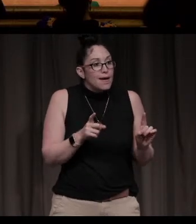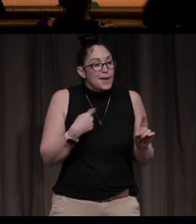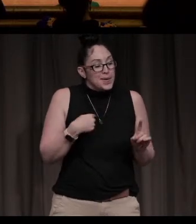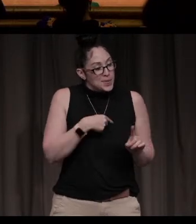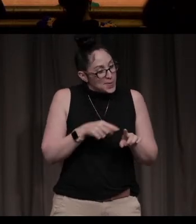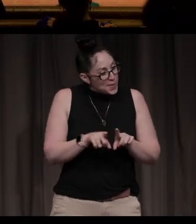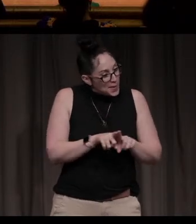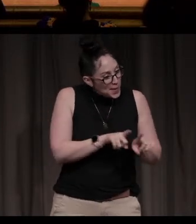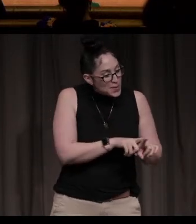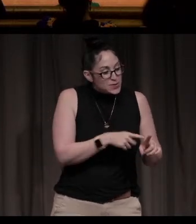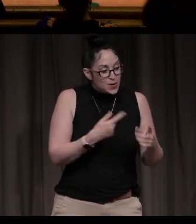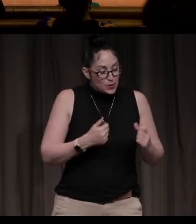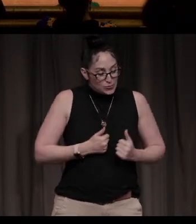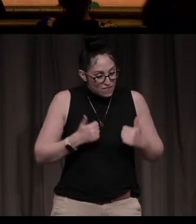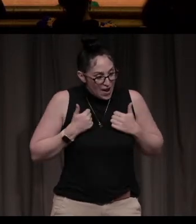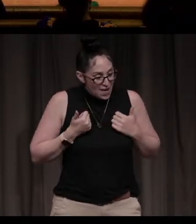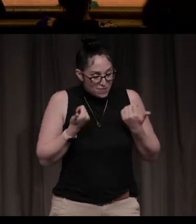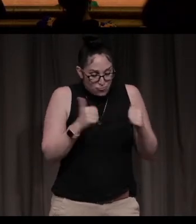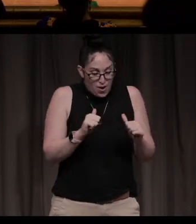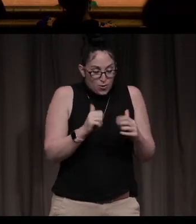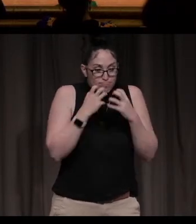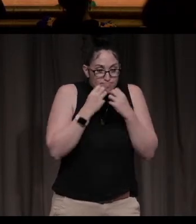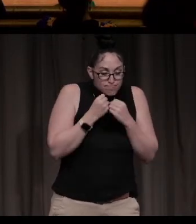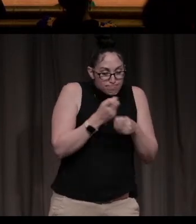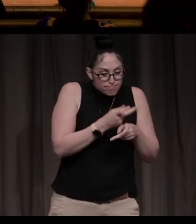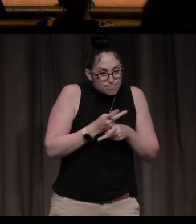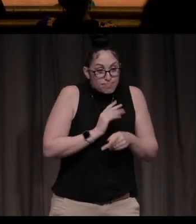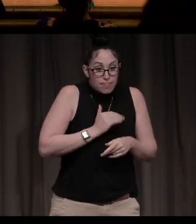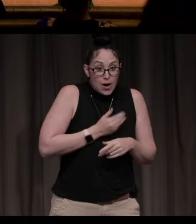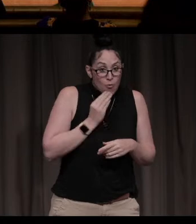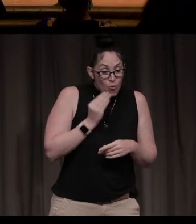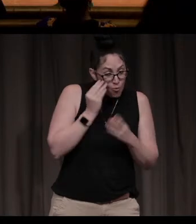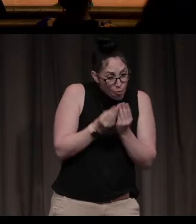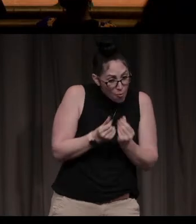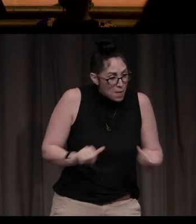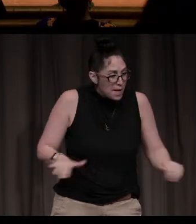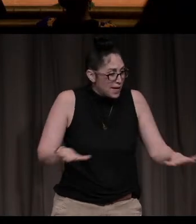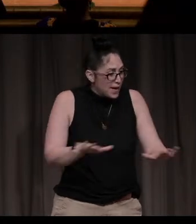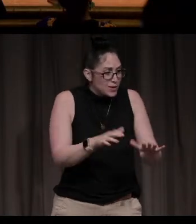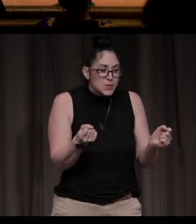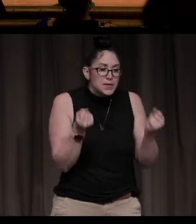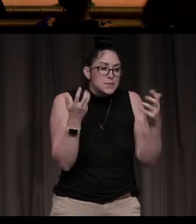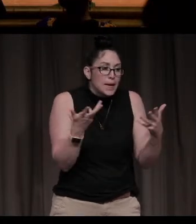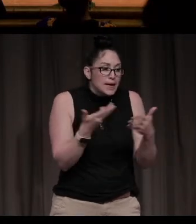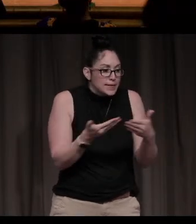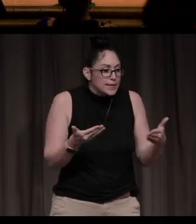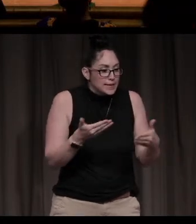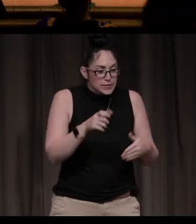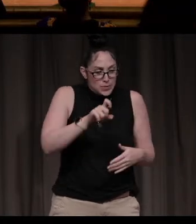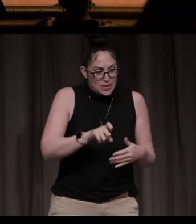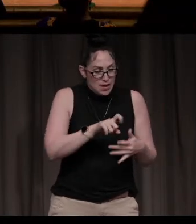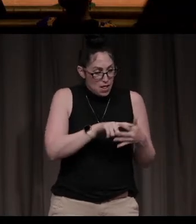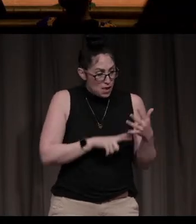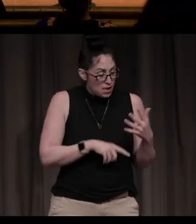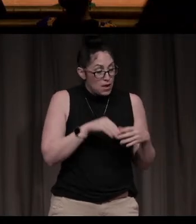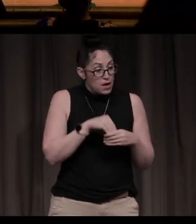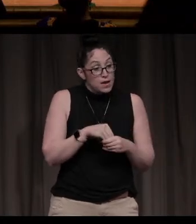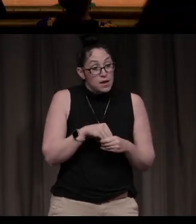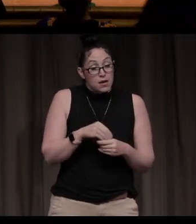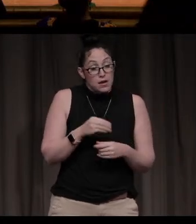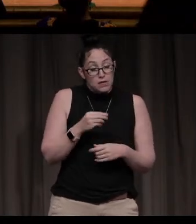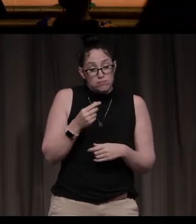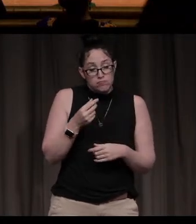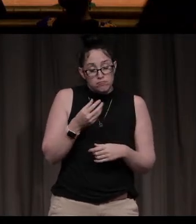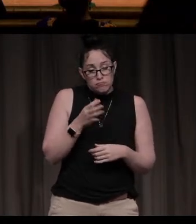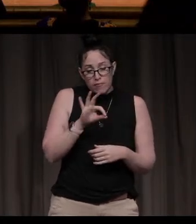and we're trying to save our homelands. There's so many things that are needs that our communities have as frontline people of the Everglades,